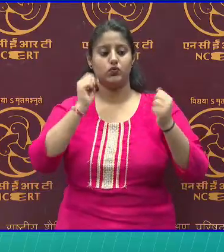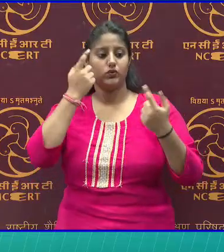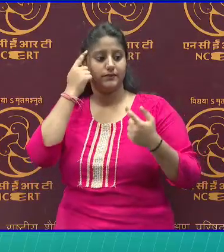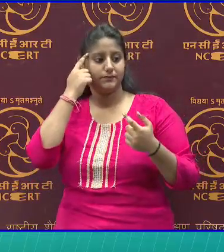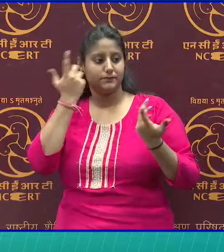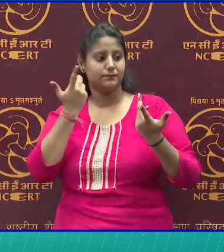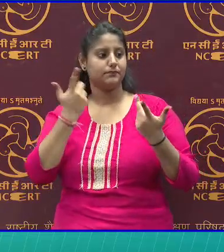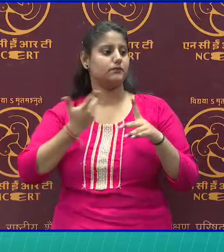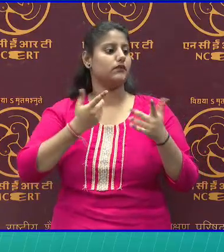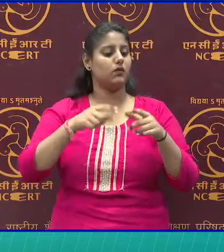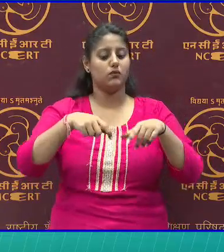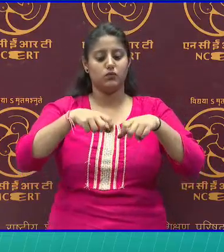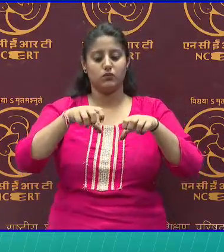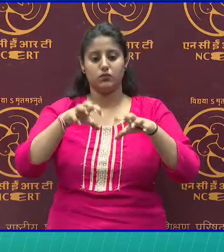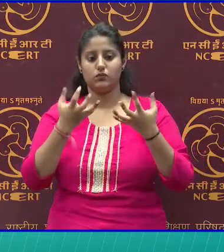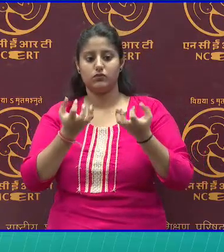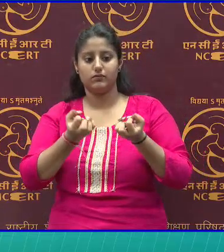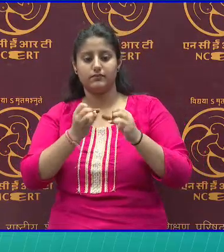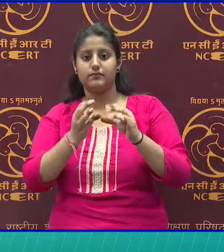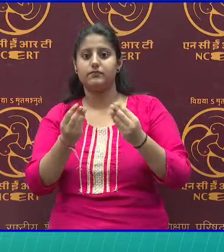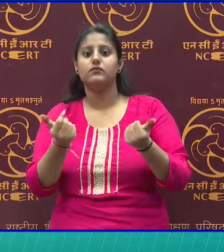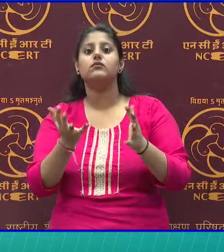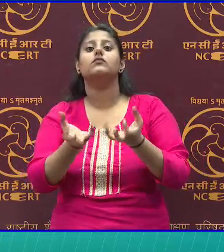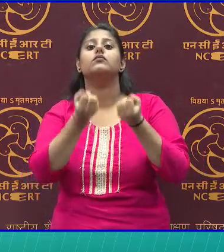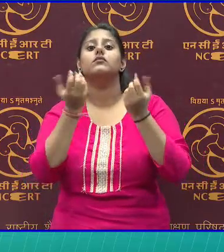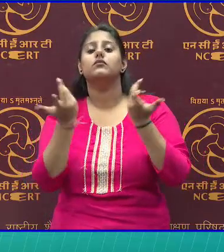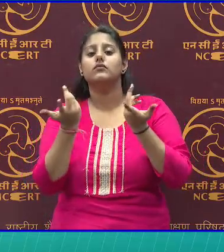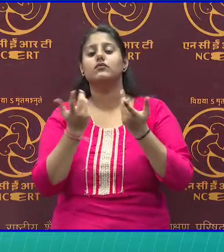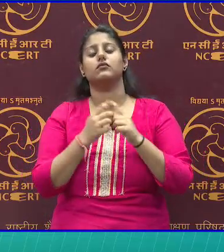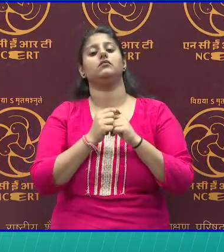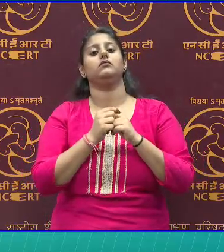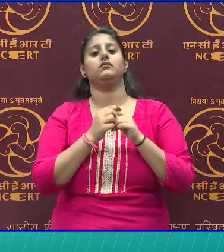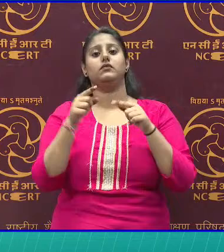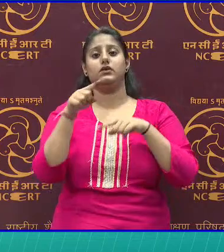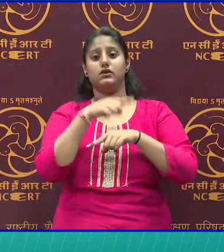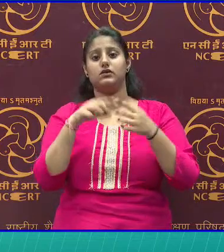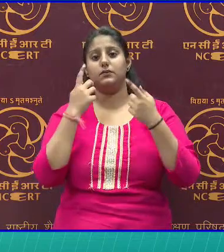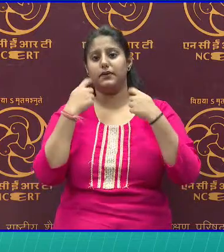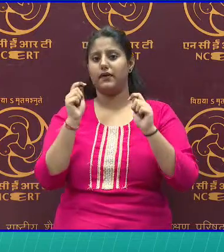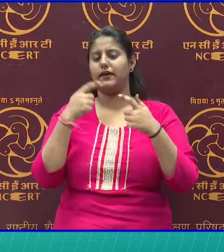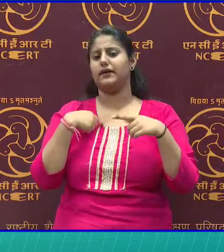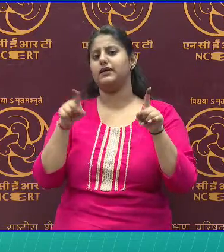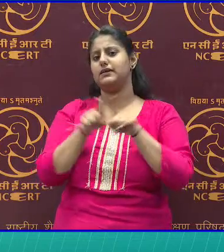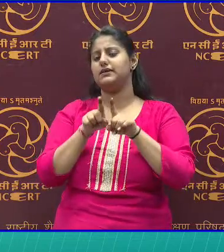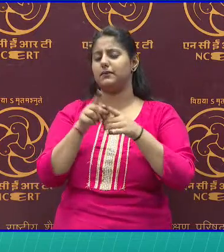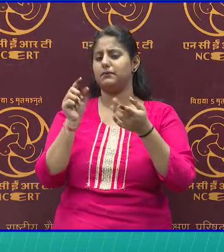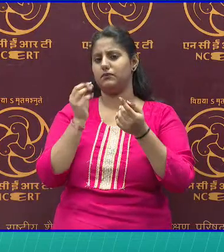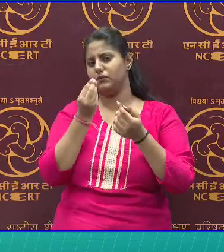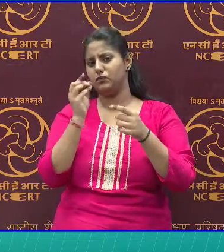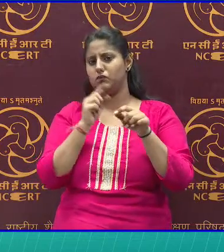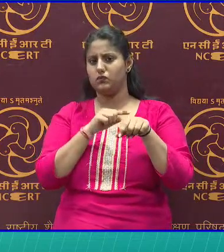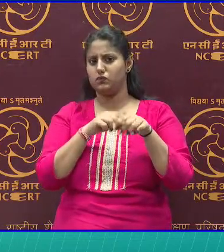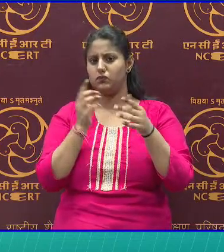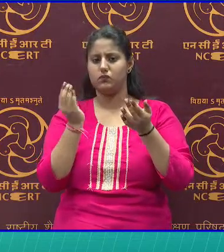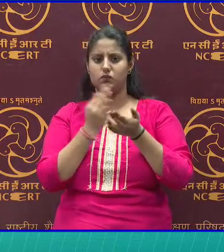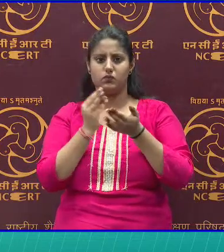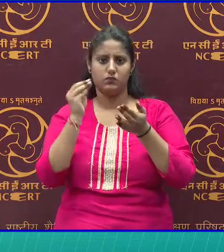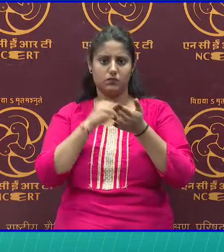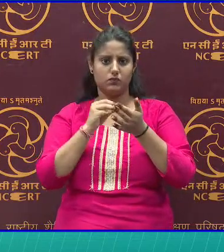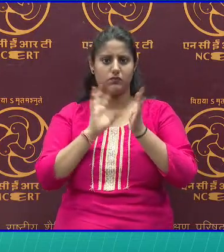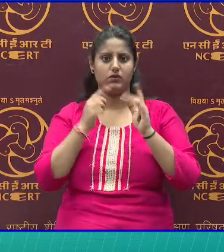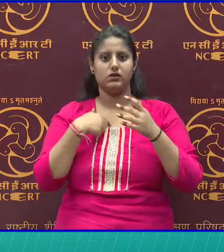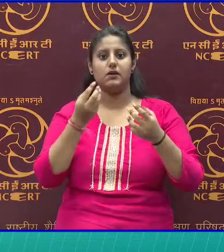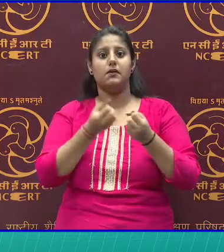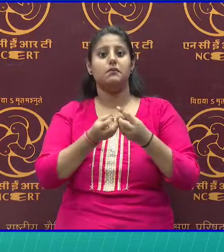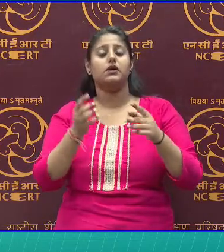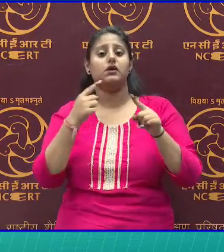then trying out again. So that elements we have tried through these 2 chapters, how things work and then how things are made. Very interesting